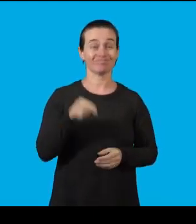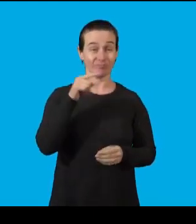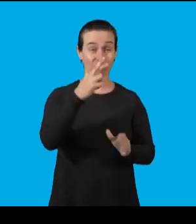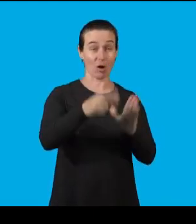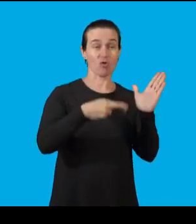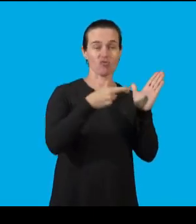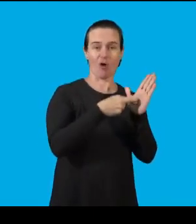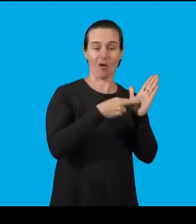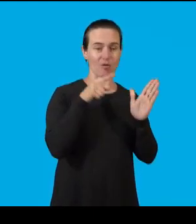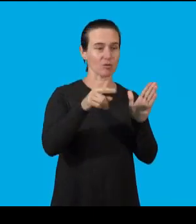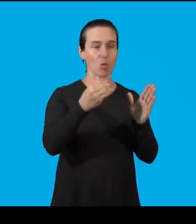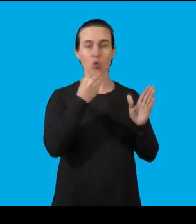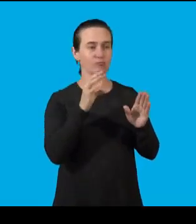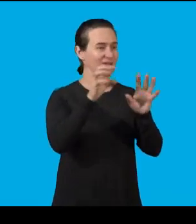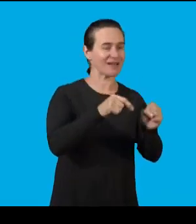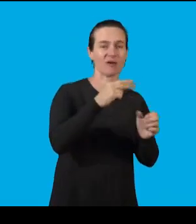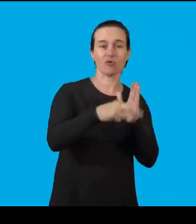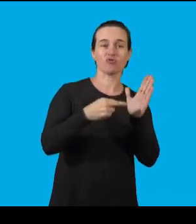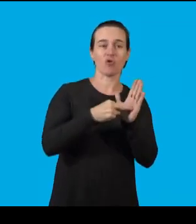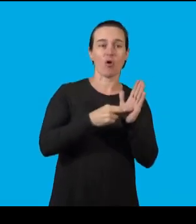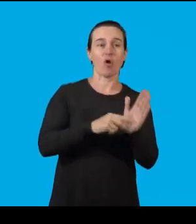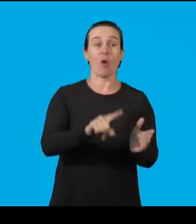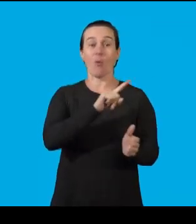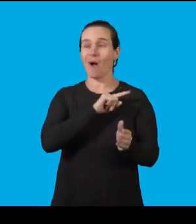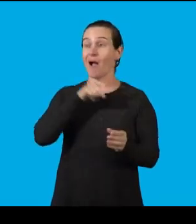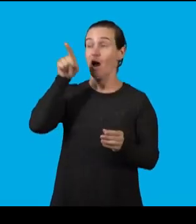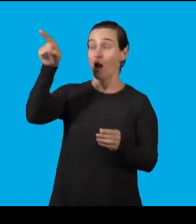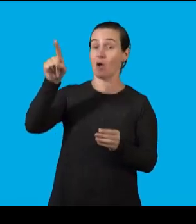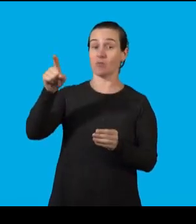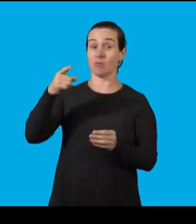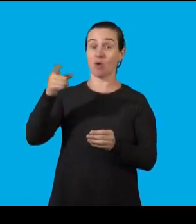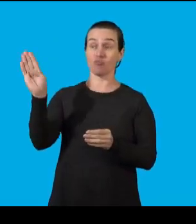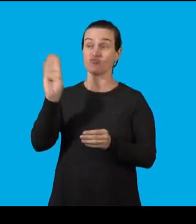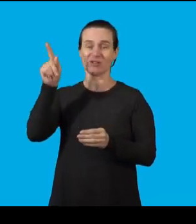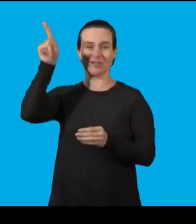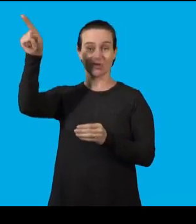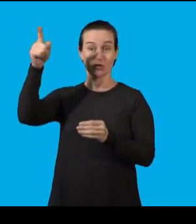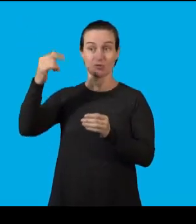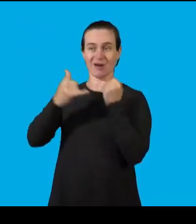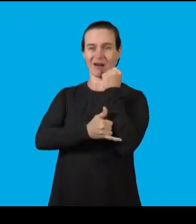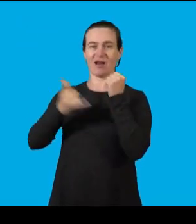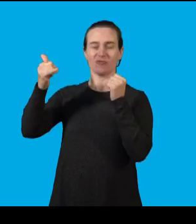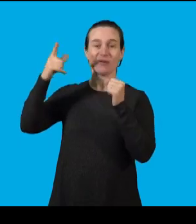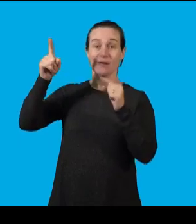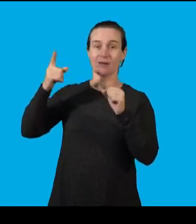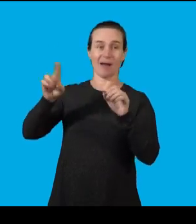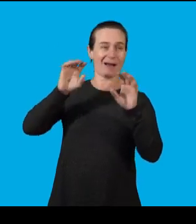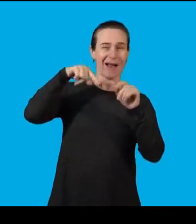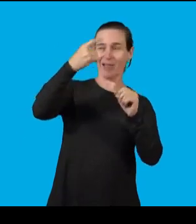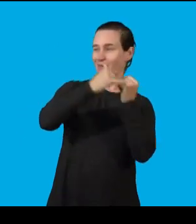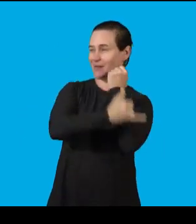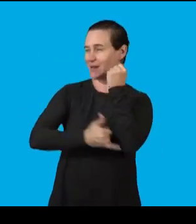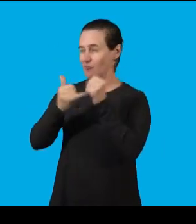left vacant by the declining British Empire. So I'm going to circle this